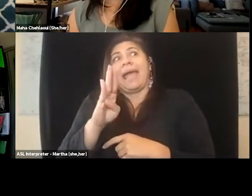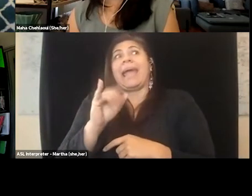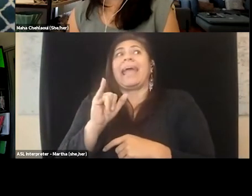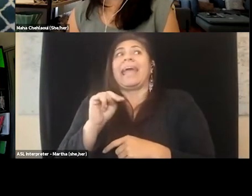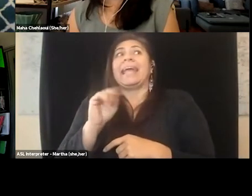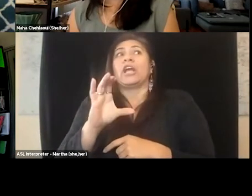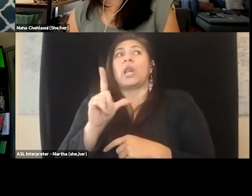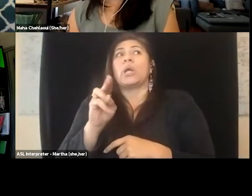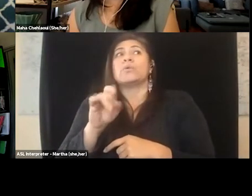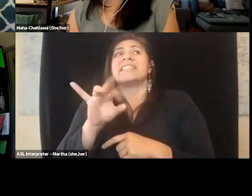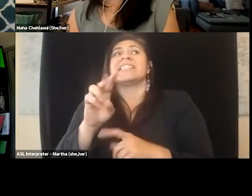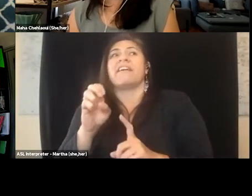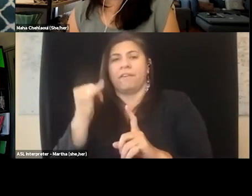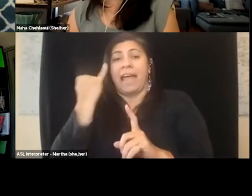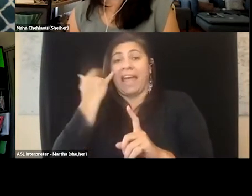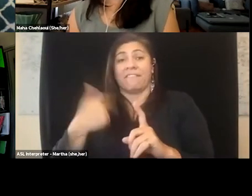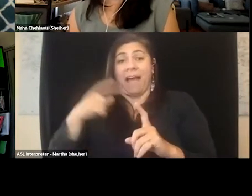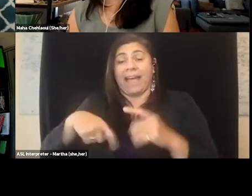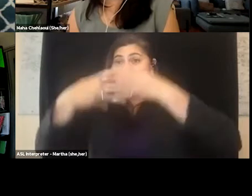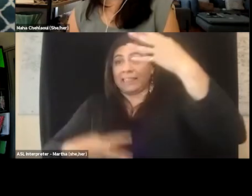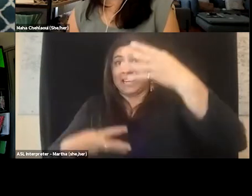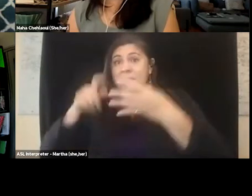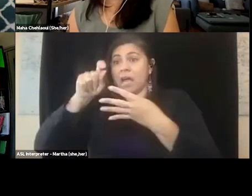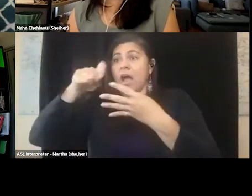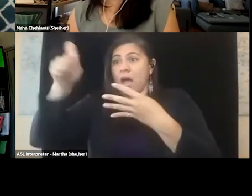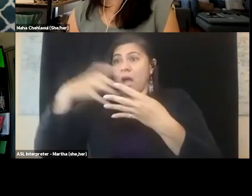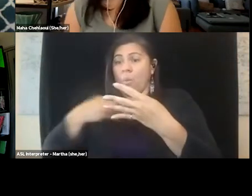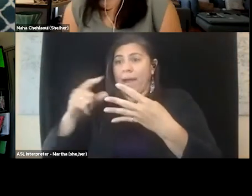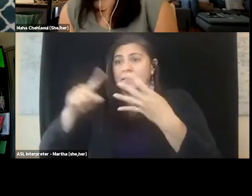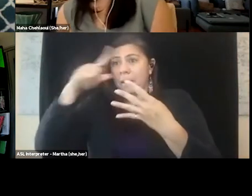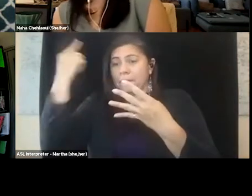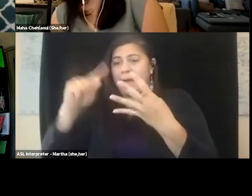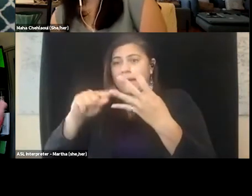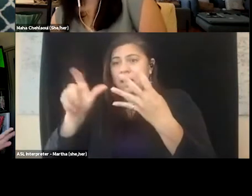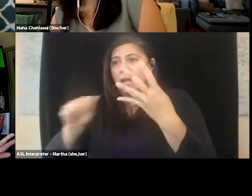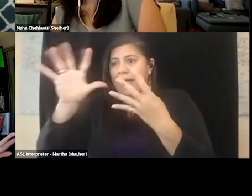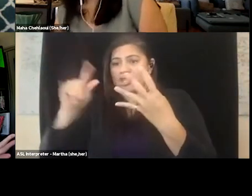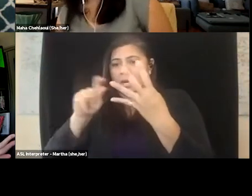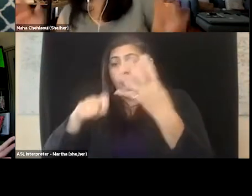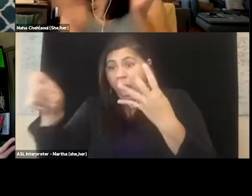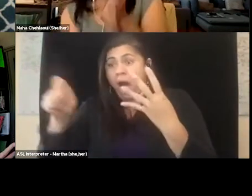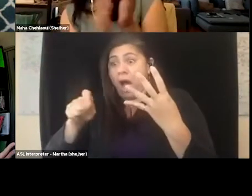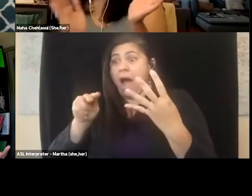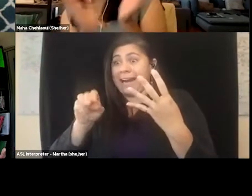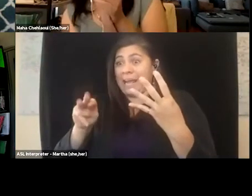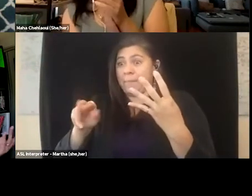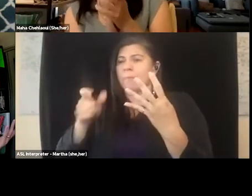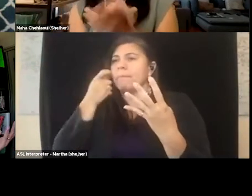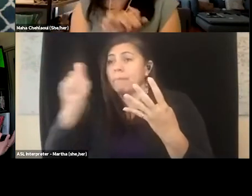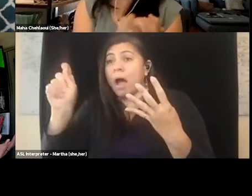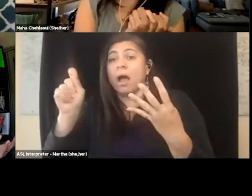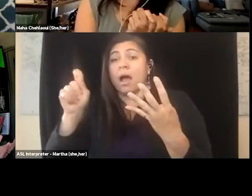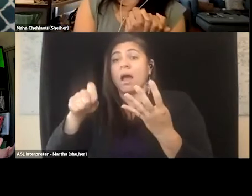look, if you can't cast me as a white supremacist, then you can't say that I'm white. You know, that's just to think about it that way.